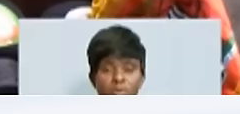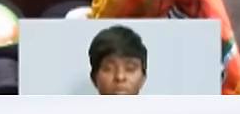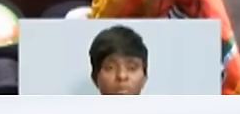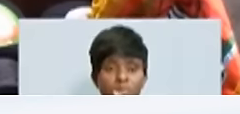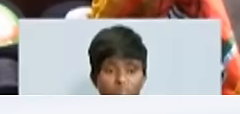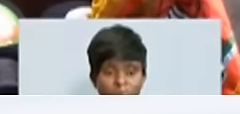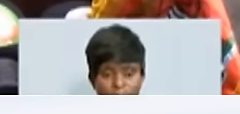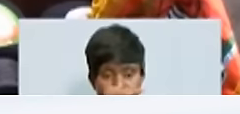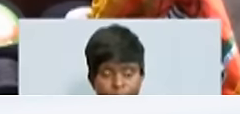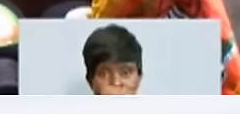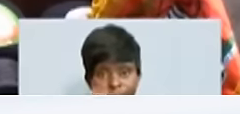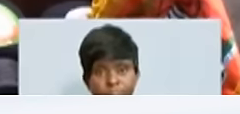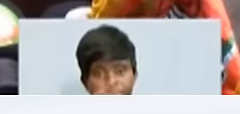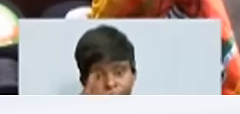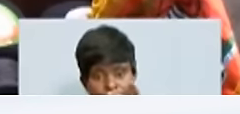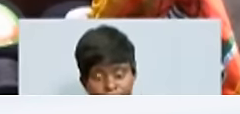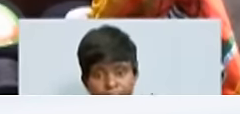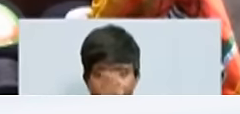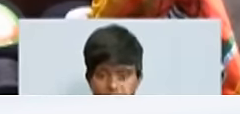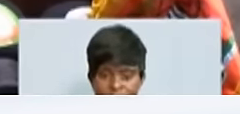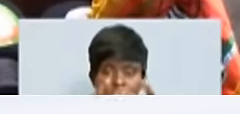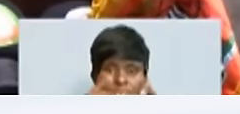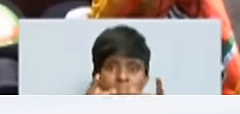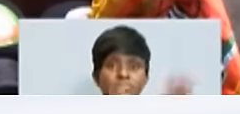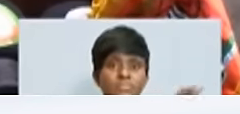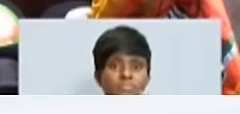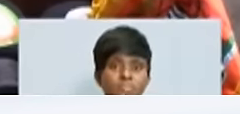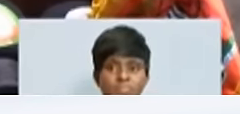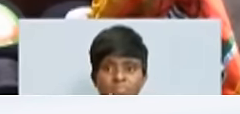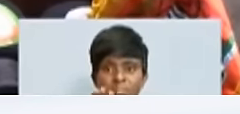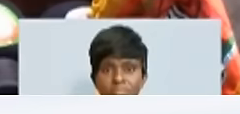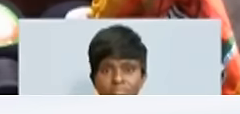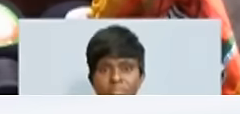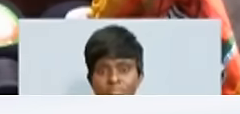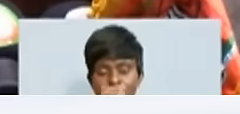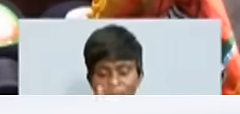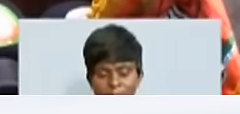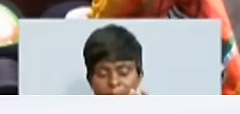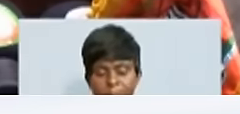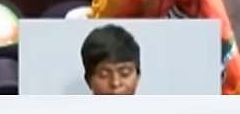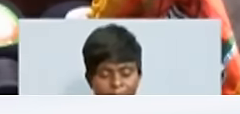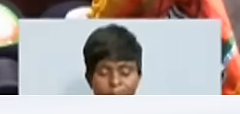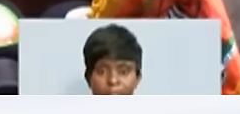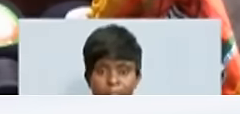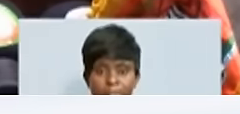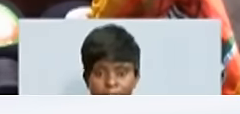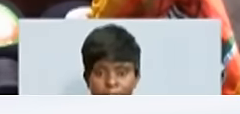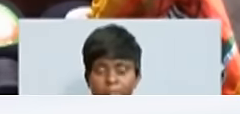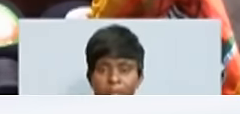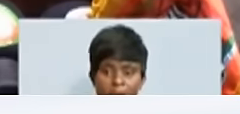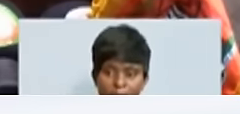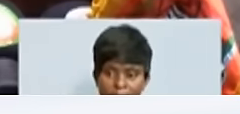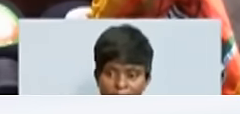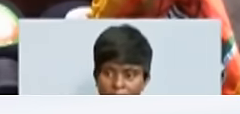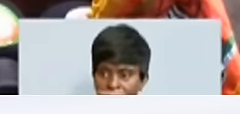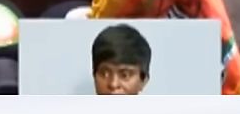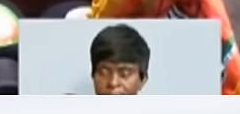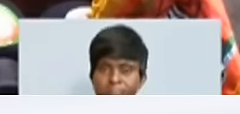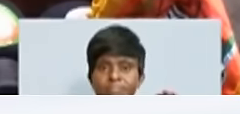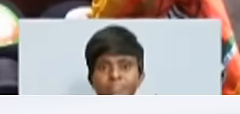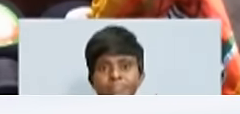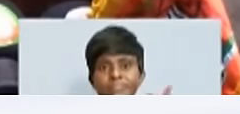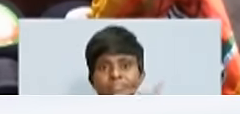the decentralization process, some public services with matching resources have been taken closer to the